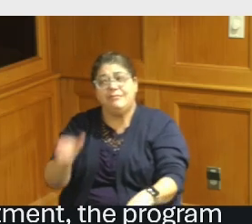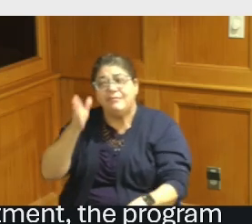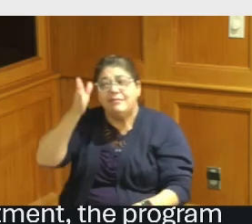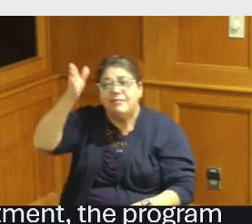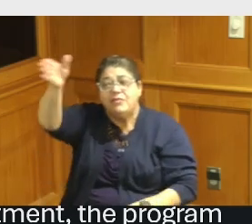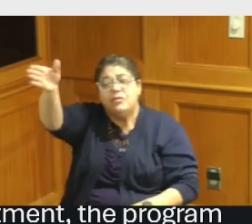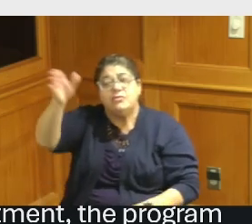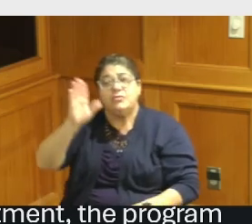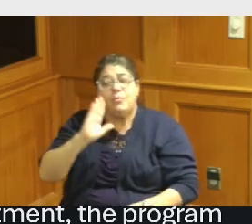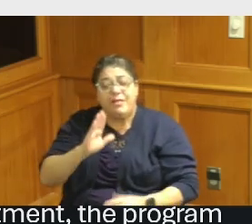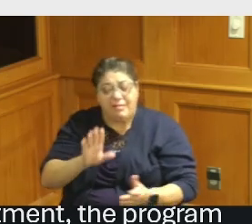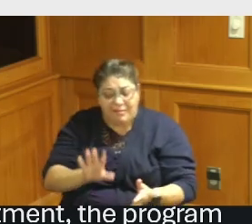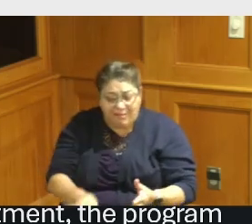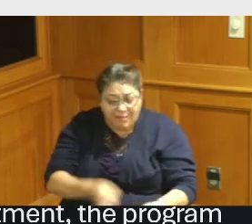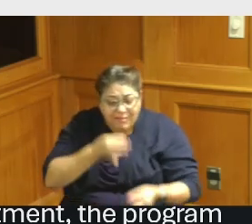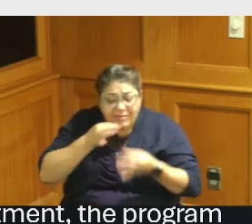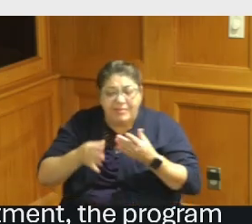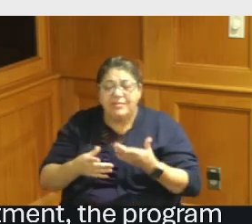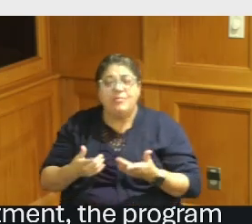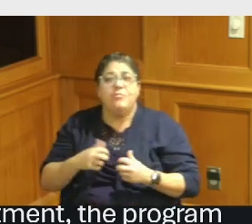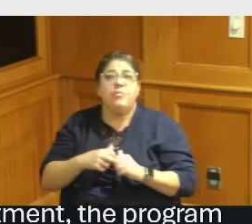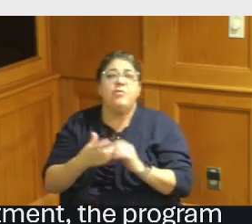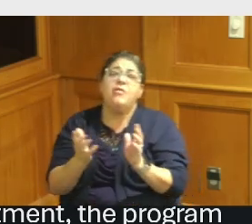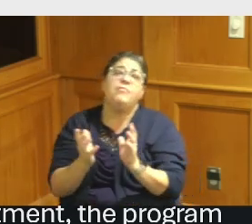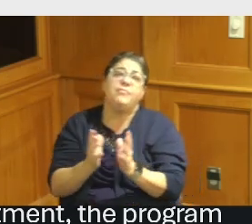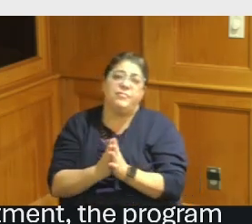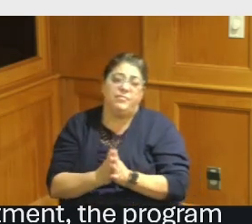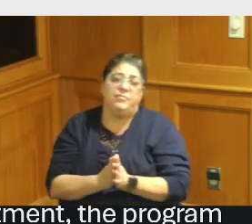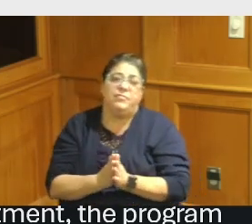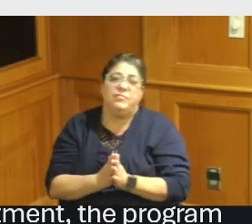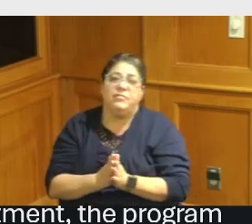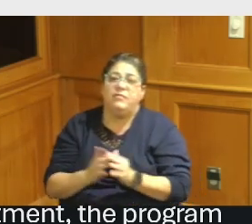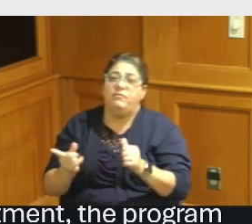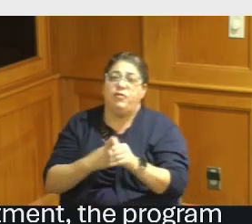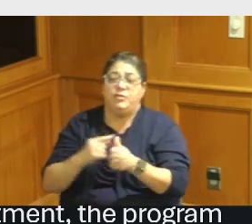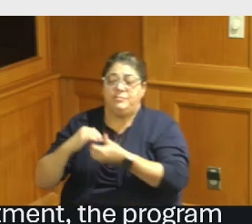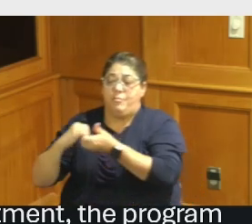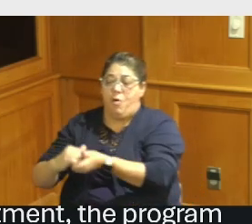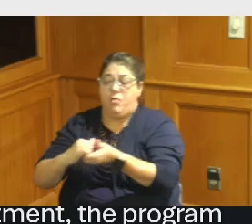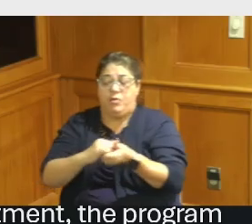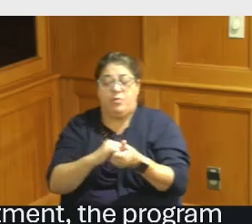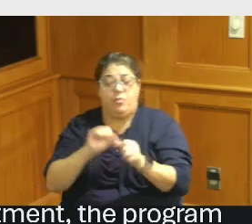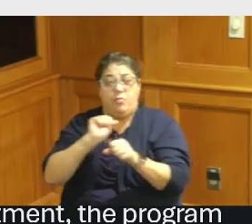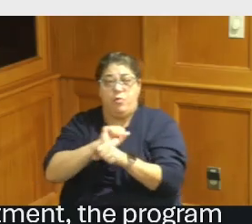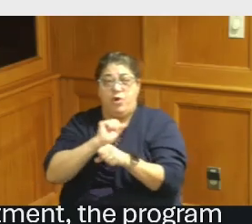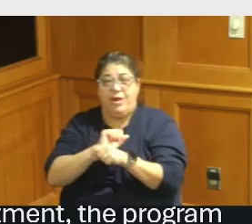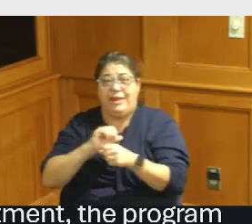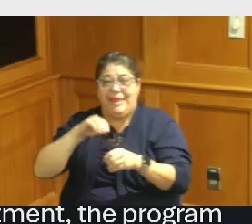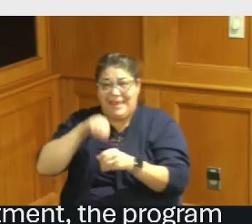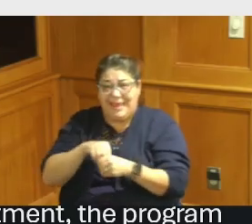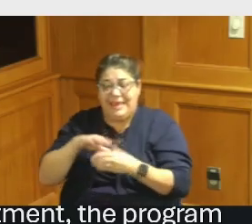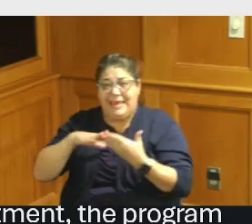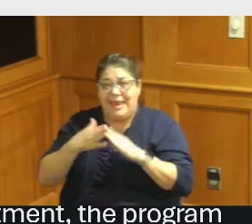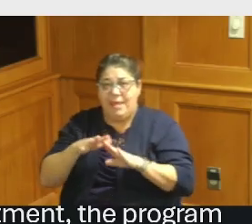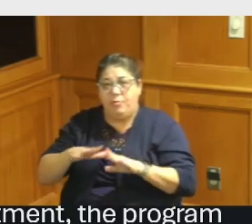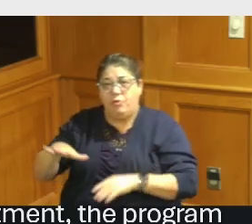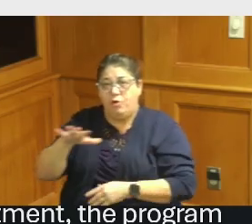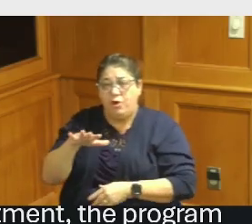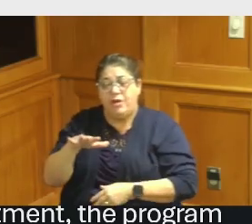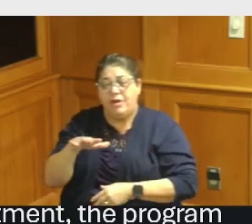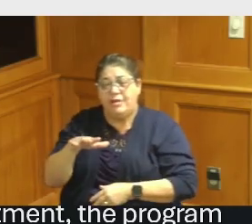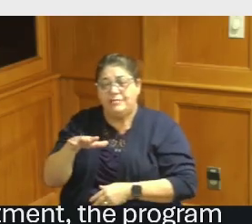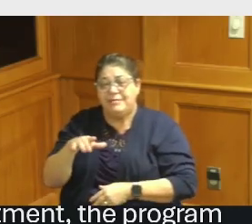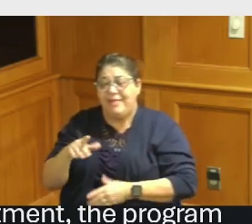future. And I want to acknowledge our partners in this program. First, working in neighborhoods, processed the homeowner applications